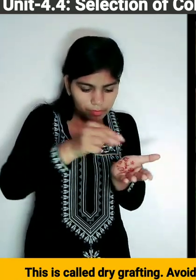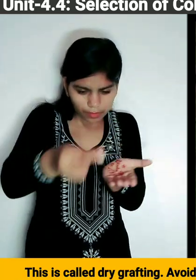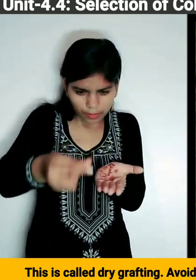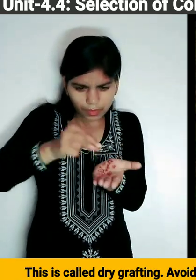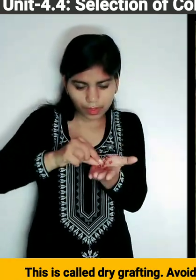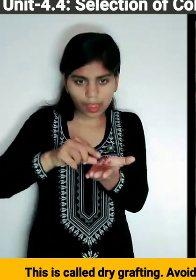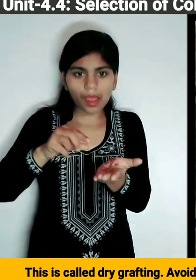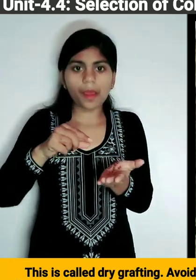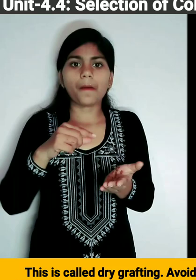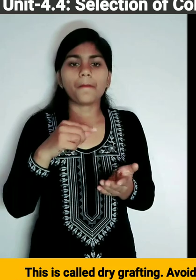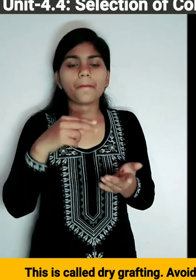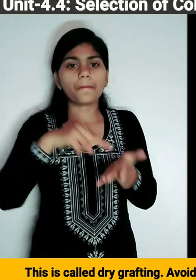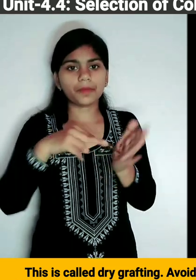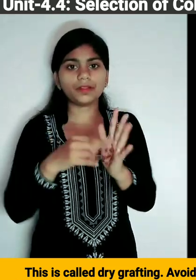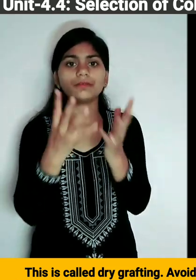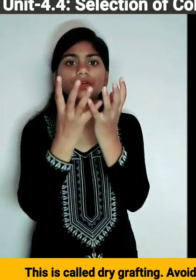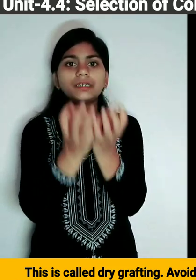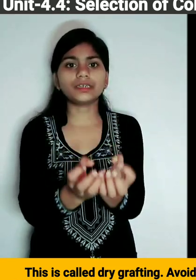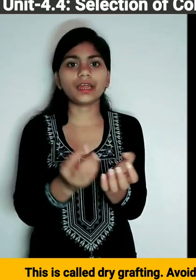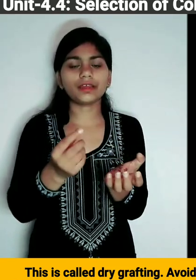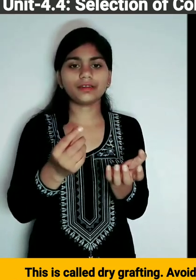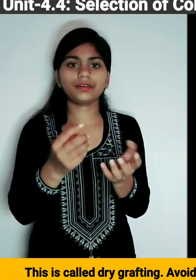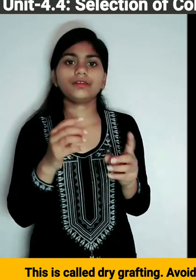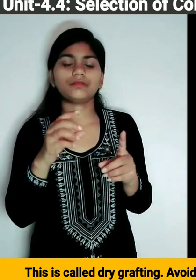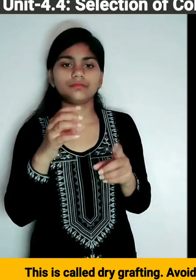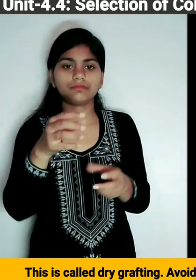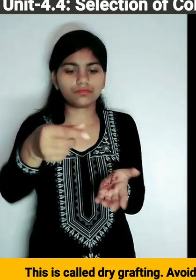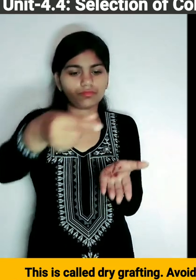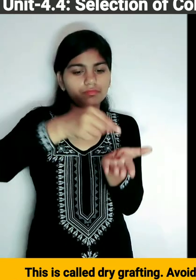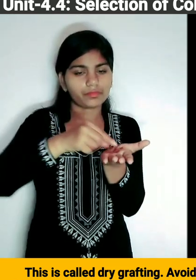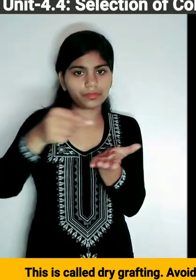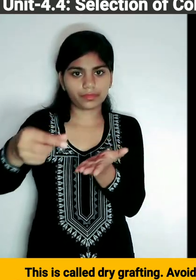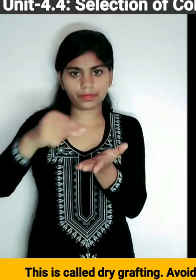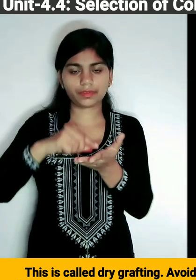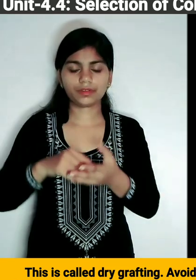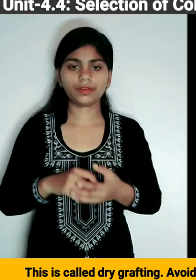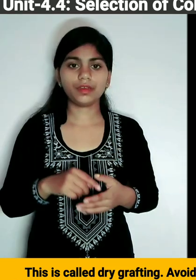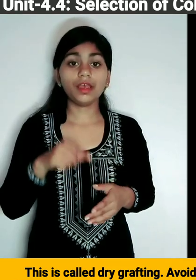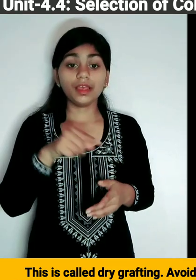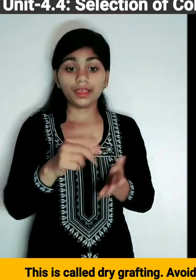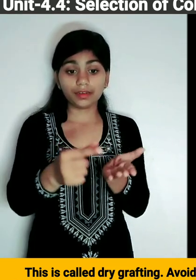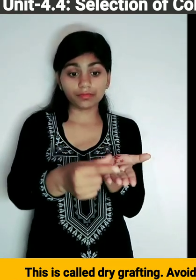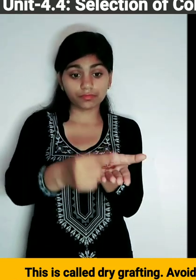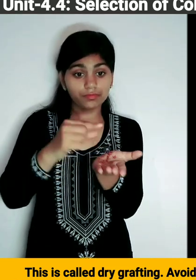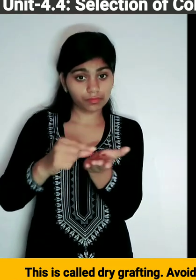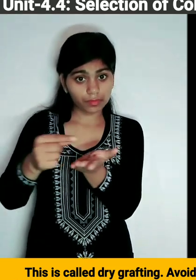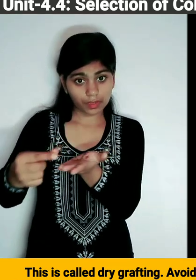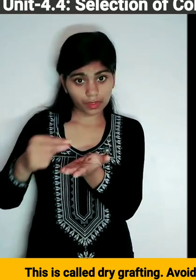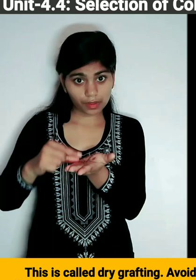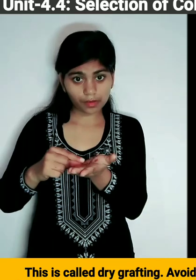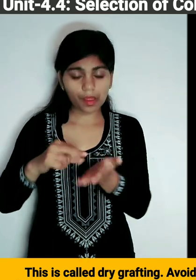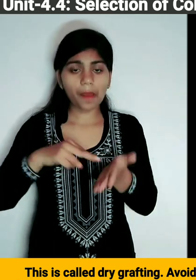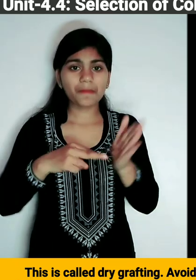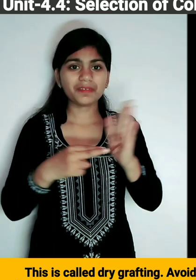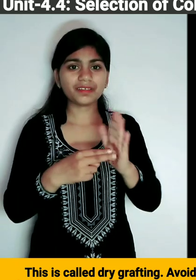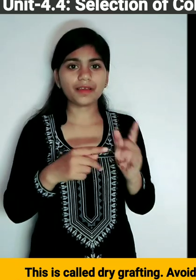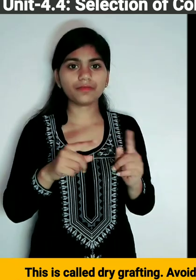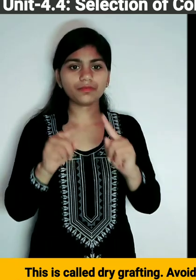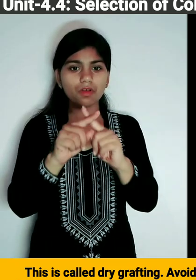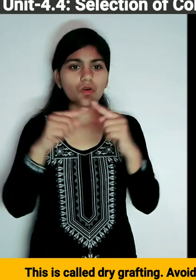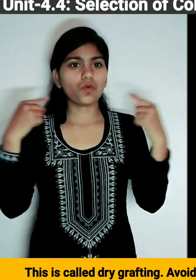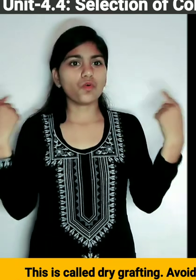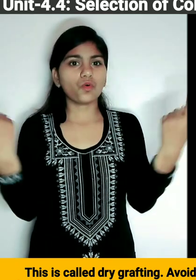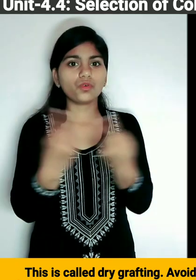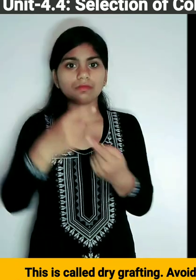Avoid exposure of grafted larva to extreme temperature conditions.